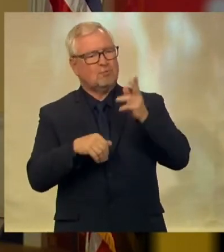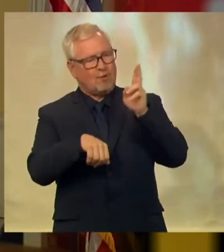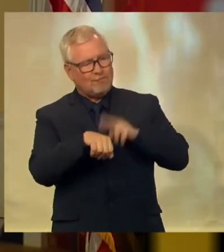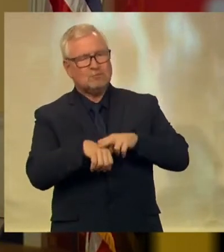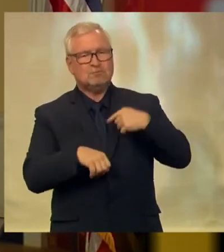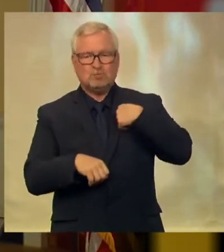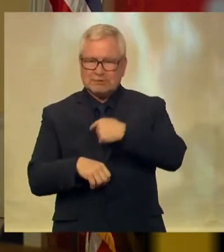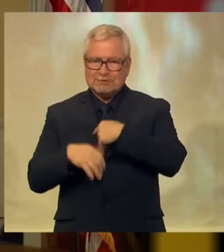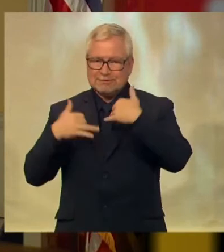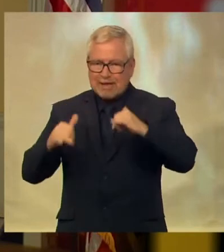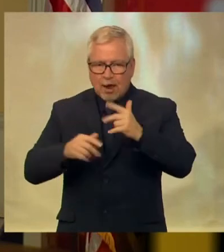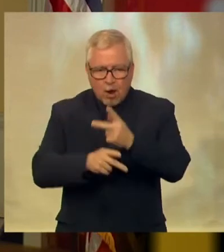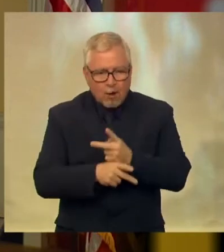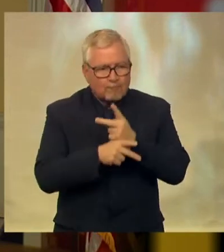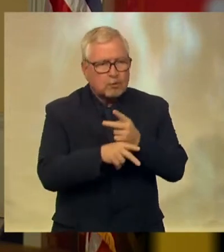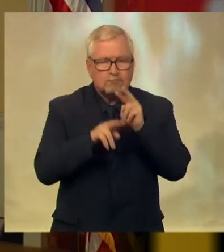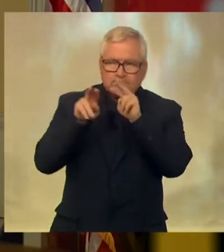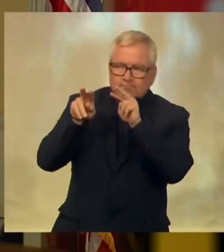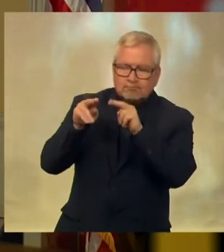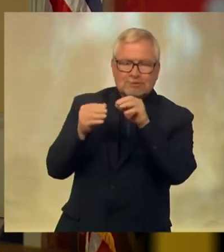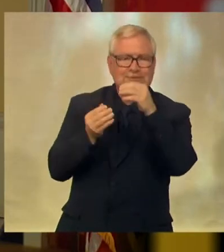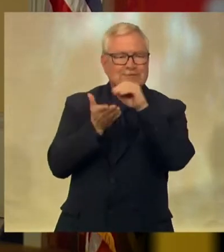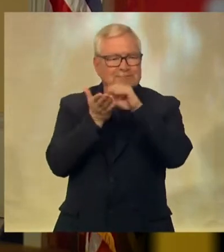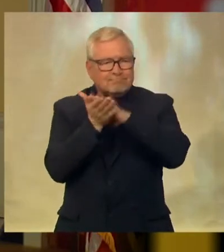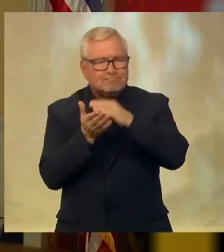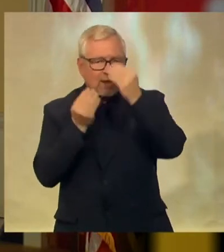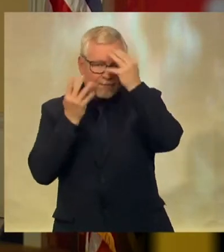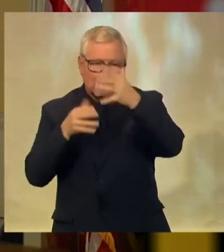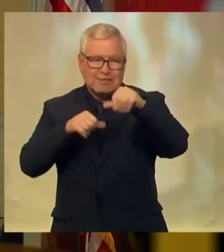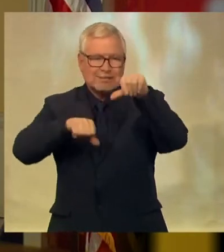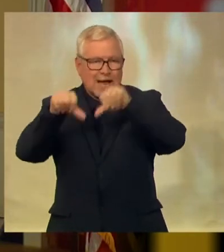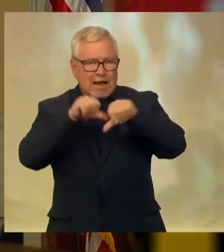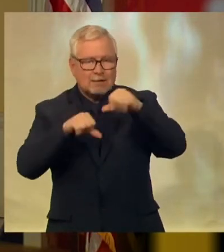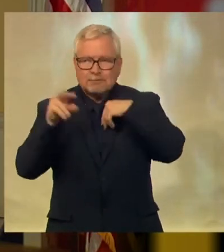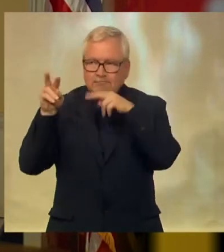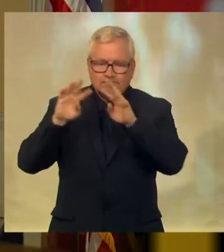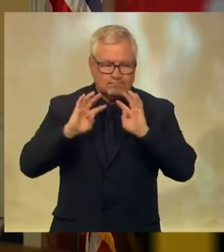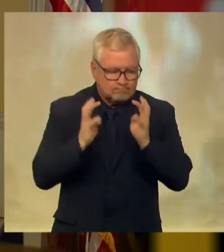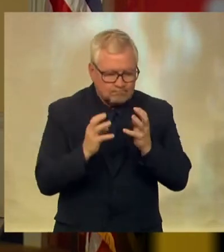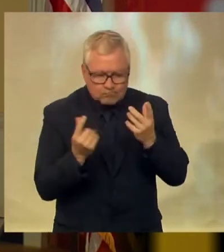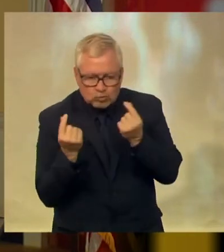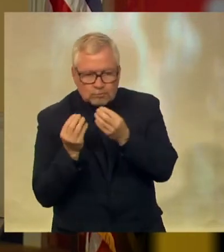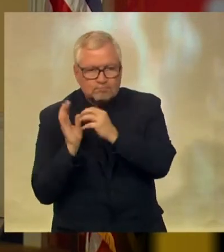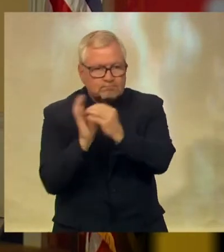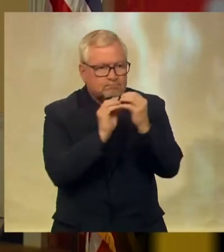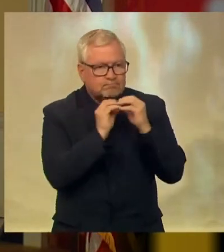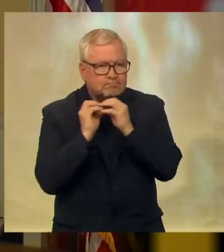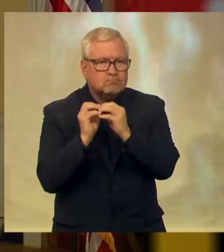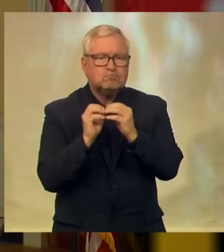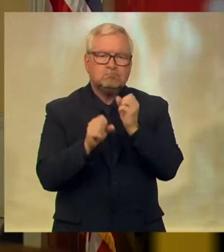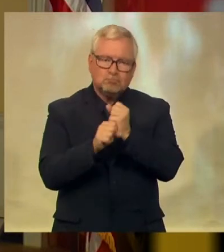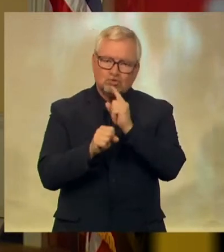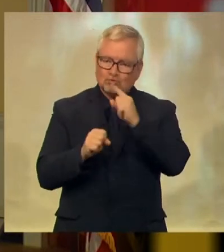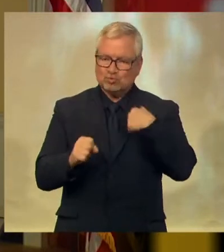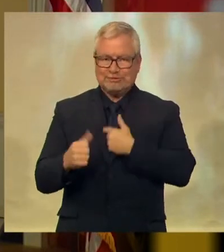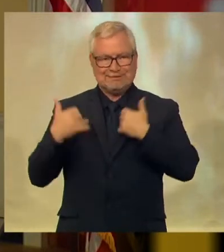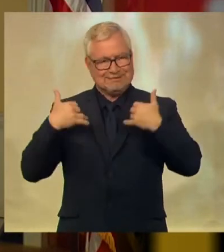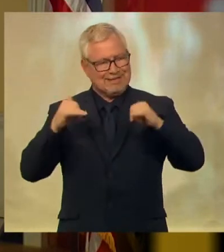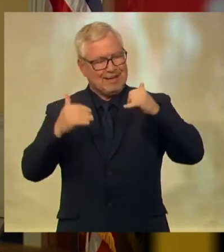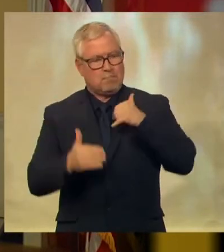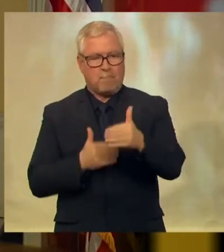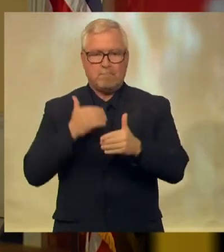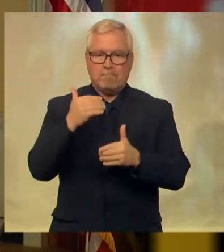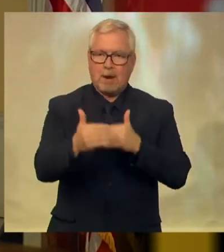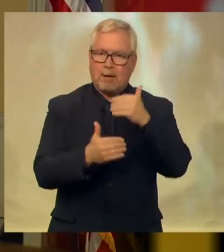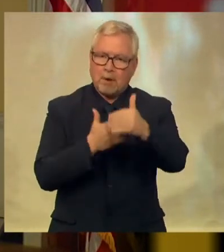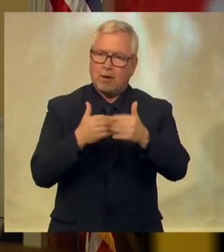the science, and we'll keep fighting back with everything we've got. But make no mistake about it, we are moving forward, full speed